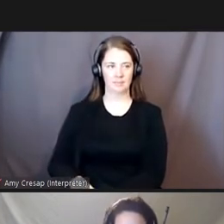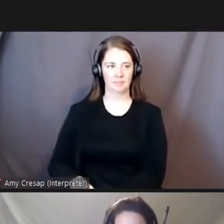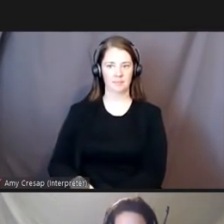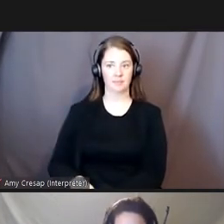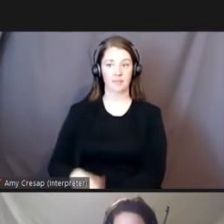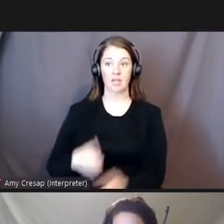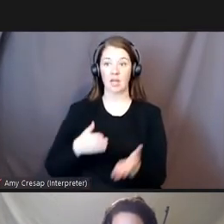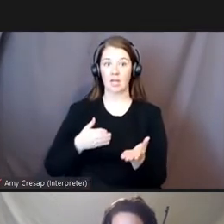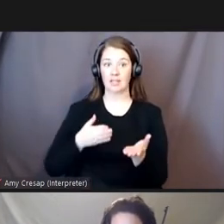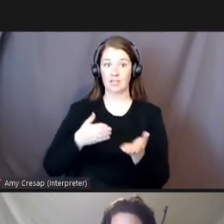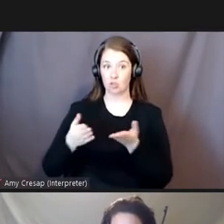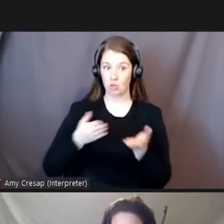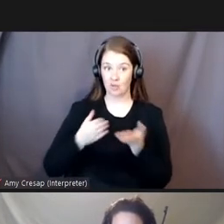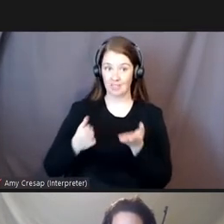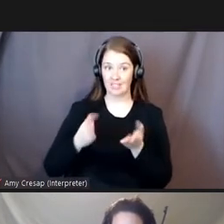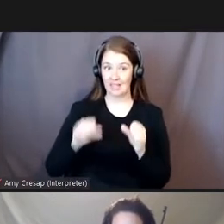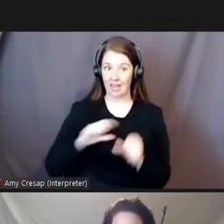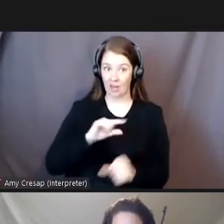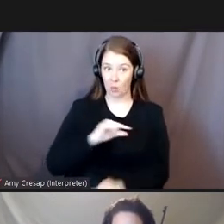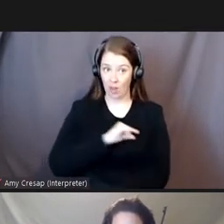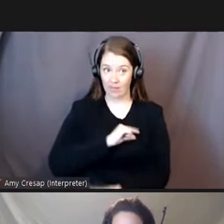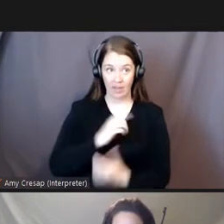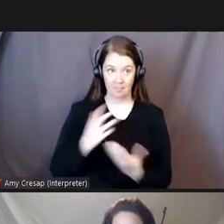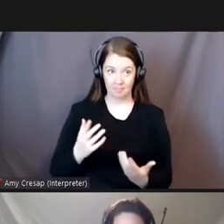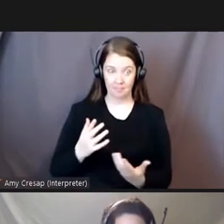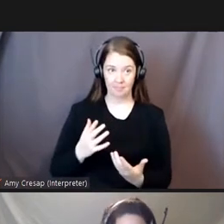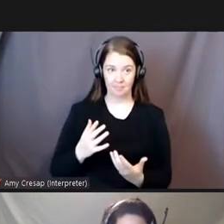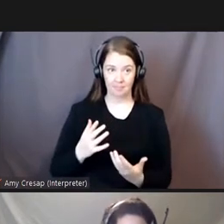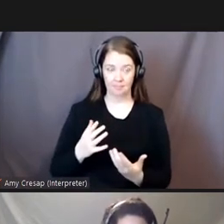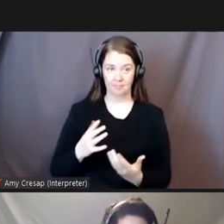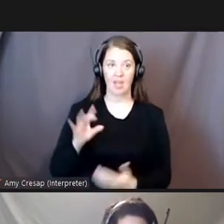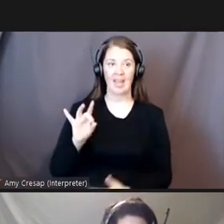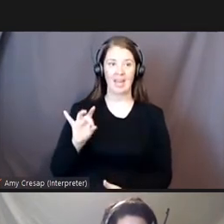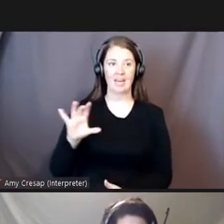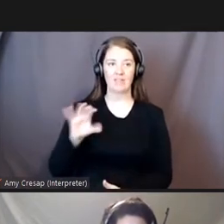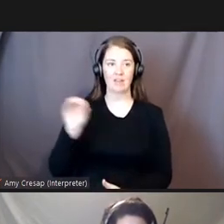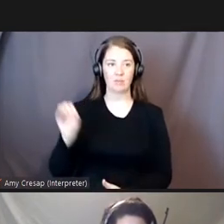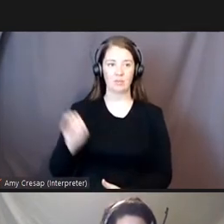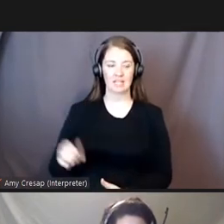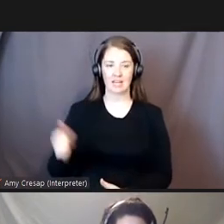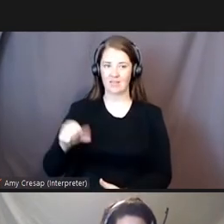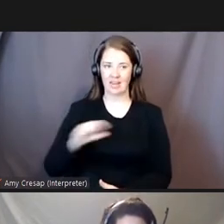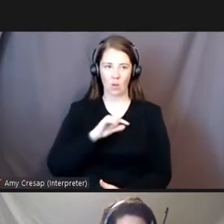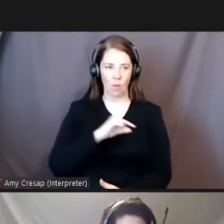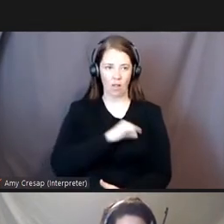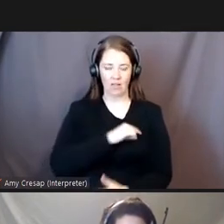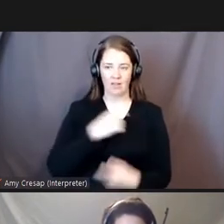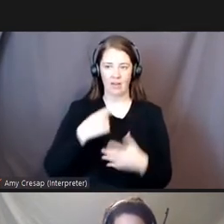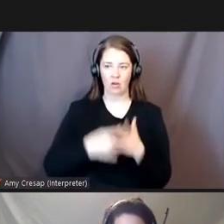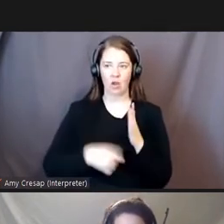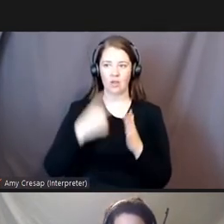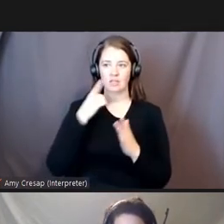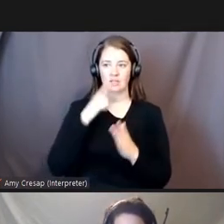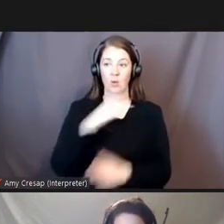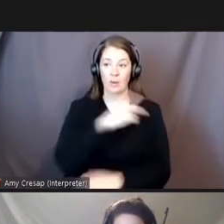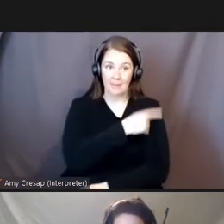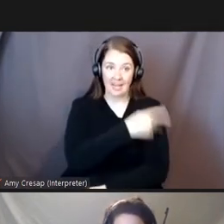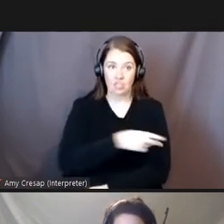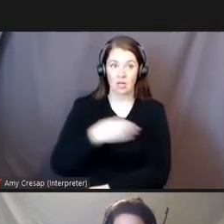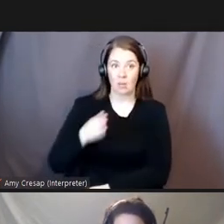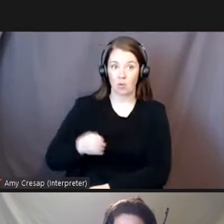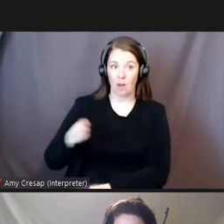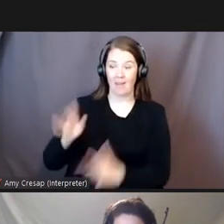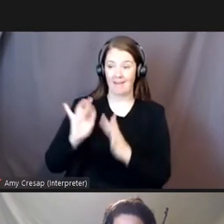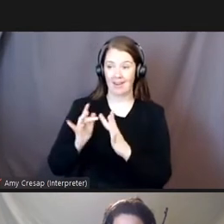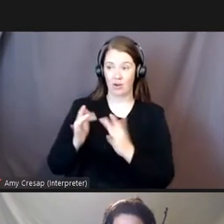eligible will be 85% of the qualifying costs of patient broadband internet access services,